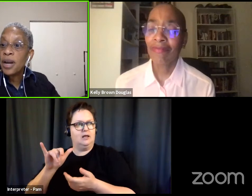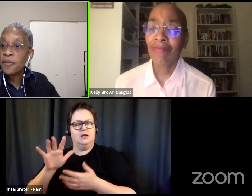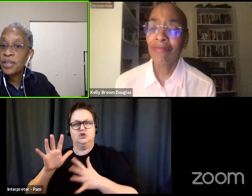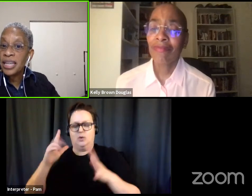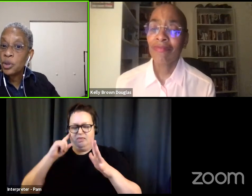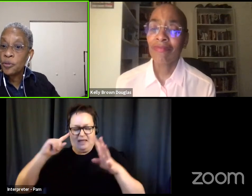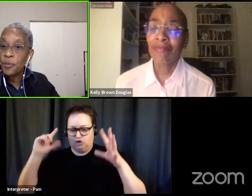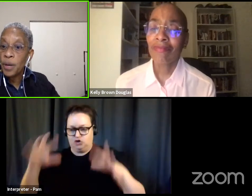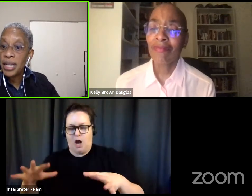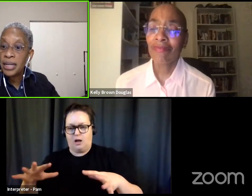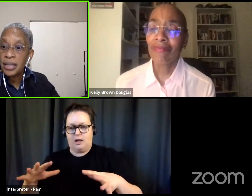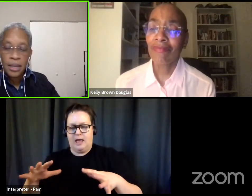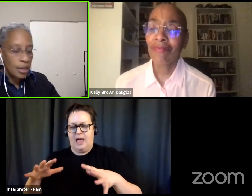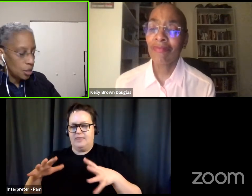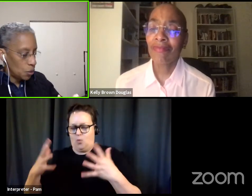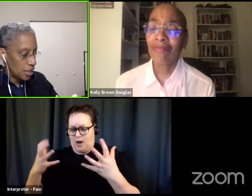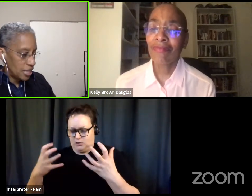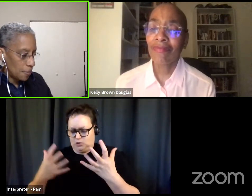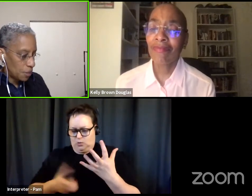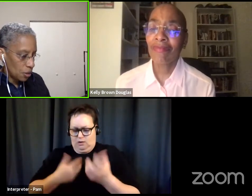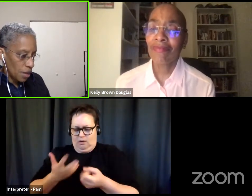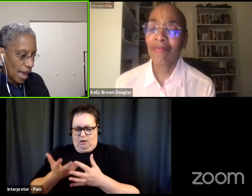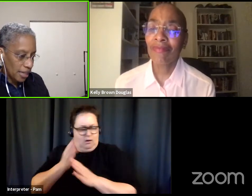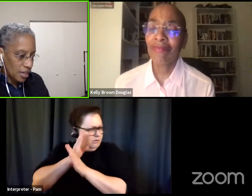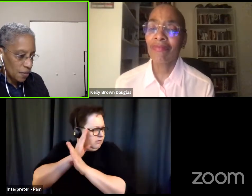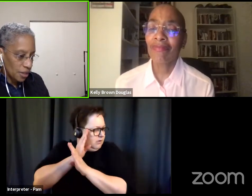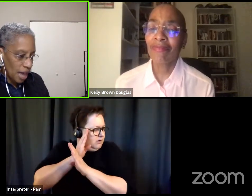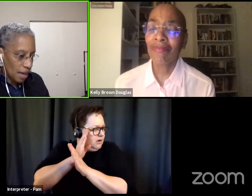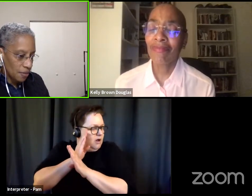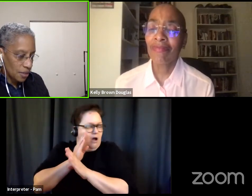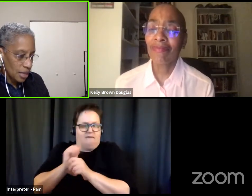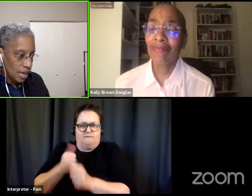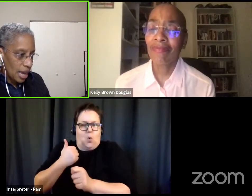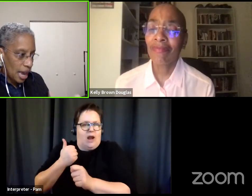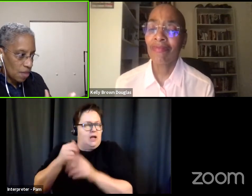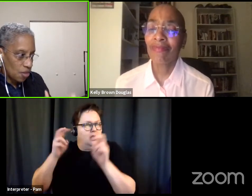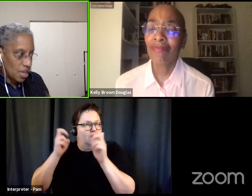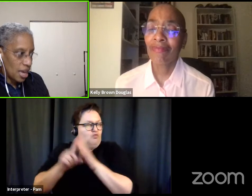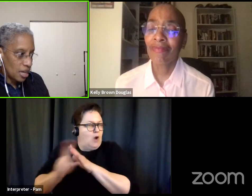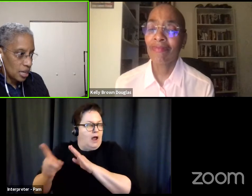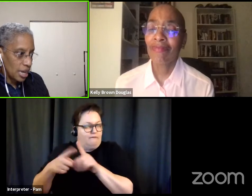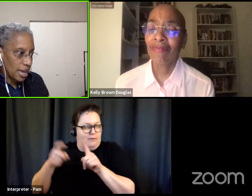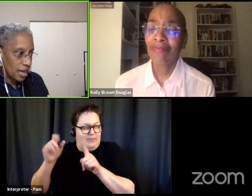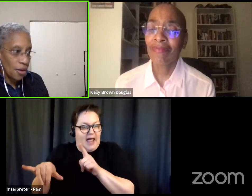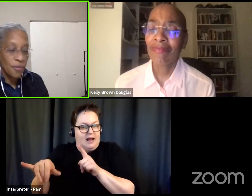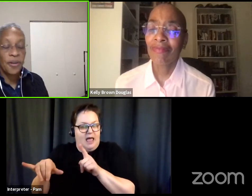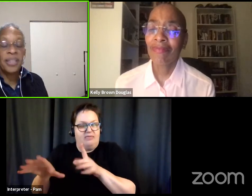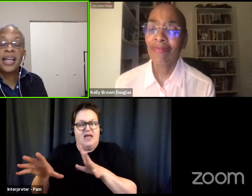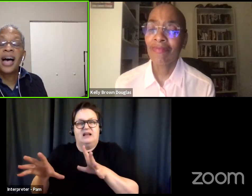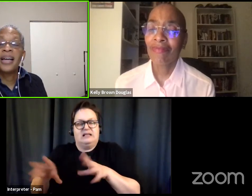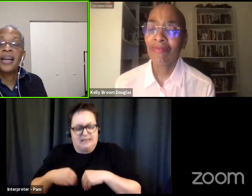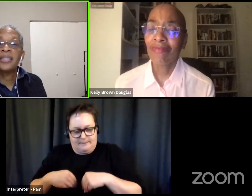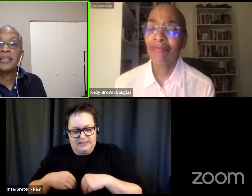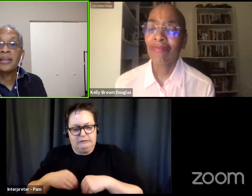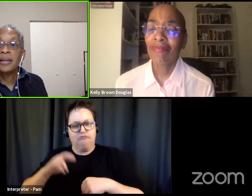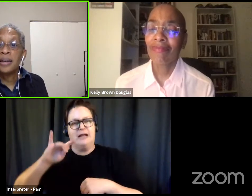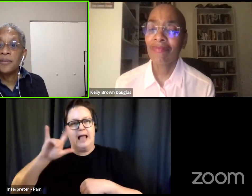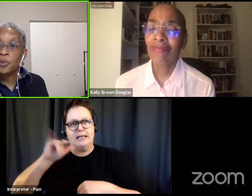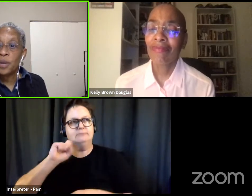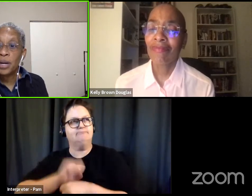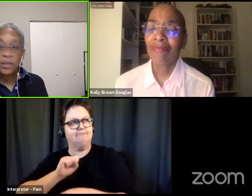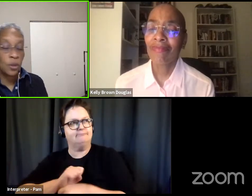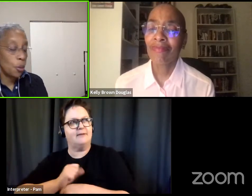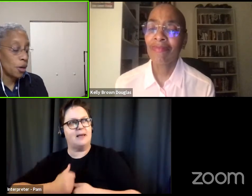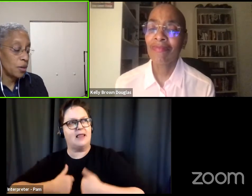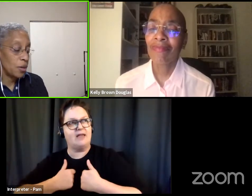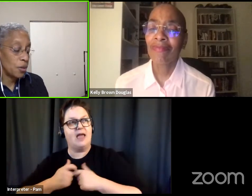and do everything to avoid it, to accepting the reality of our lives, and then getting on the front lines, if